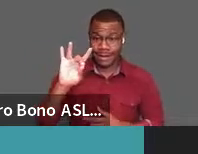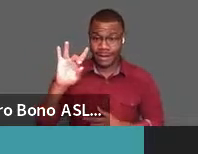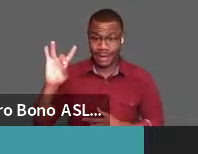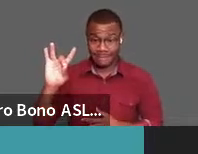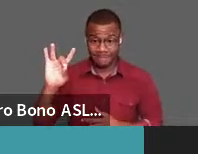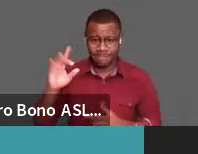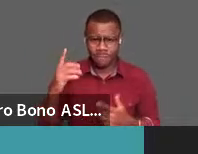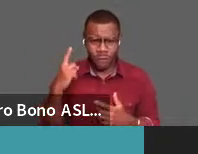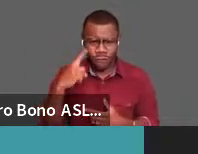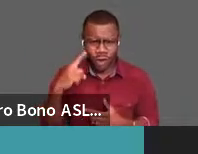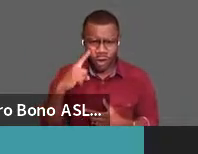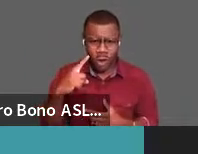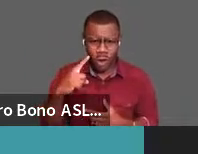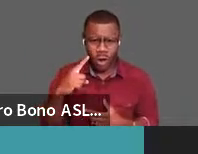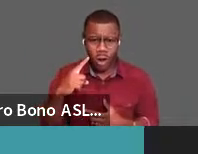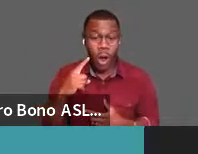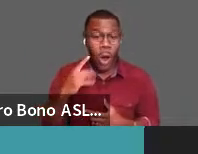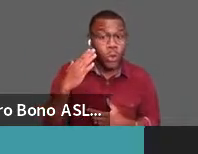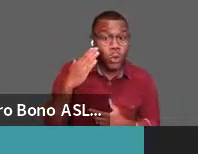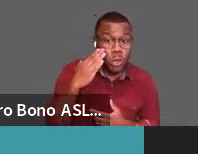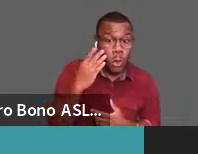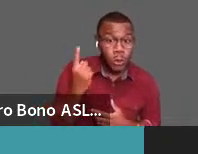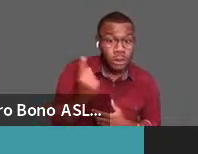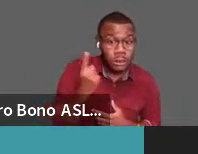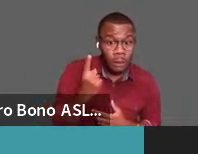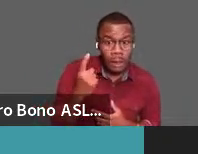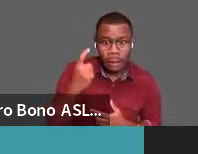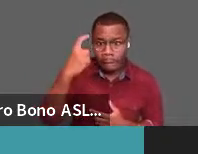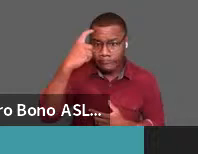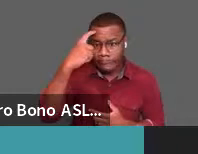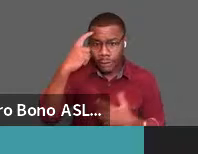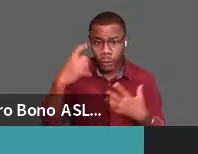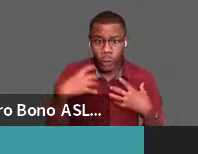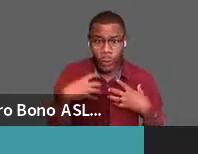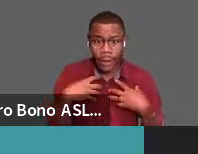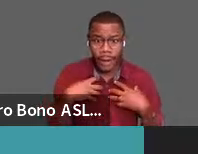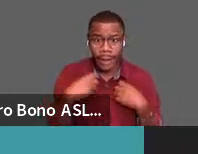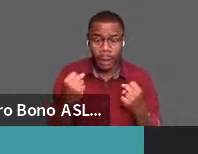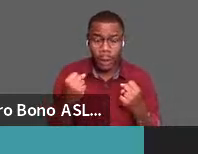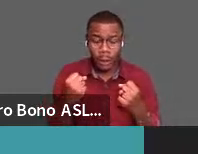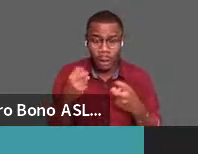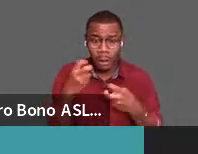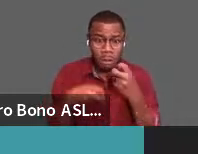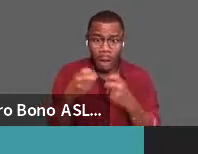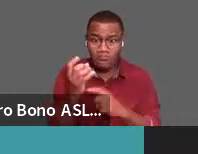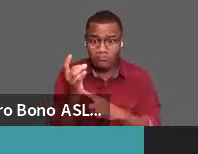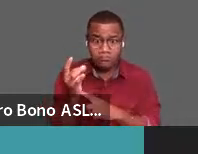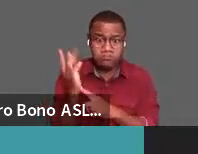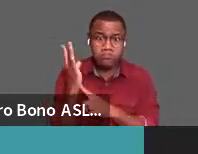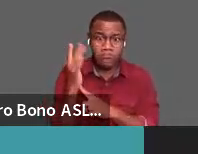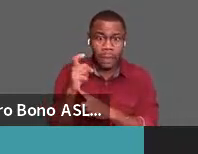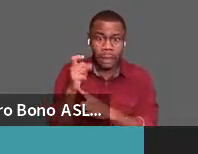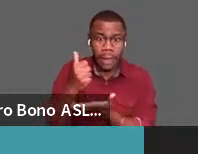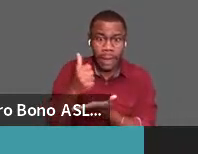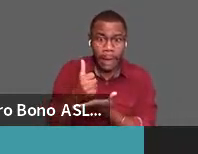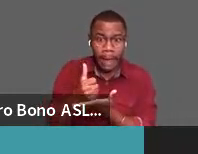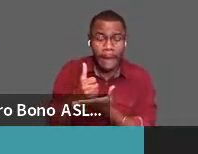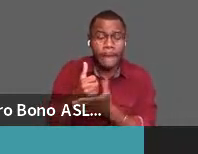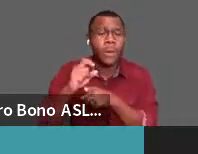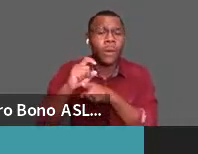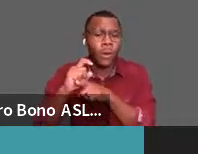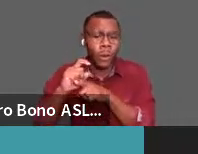health crisis and you need help. This is something we need to expand more. They got a good investment of Rescue Act